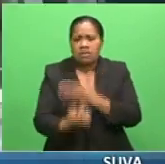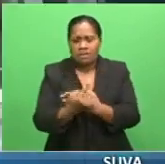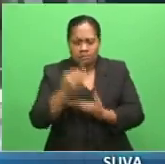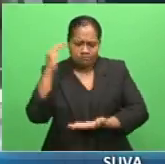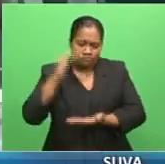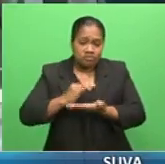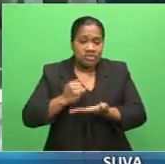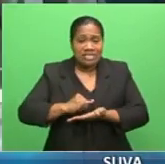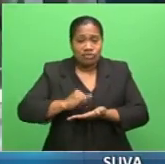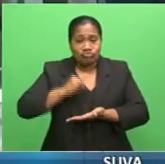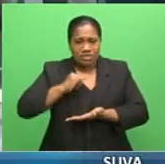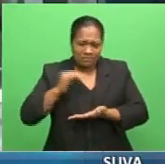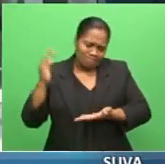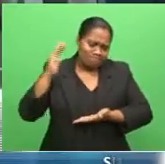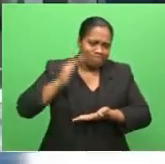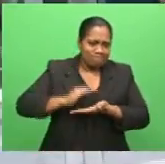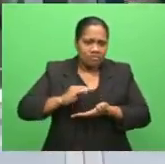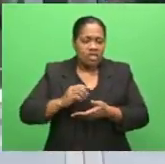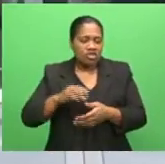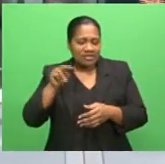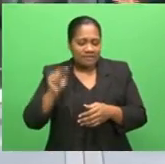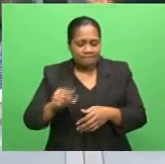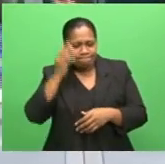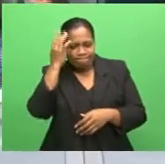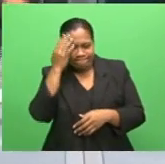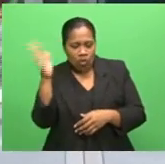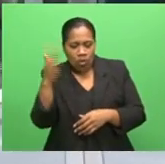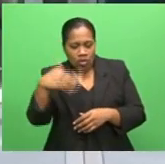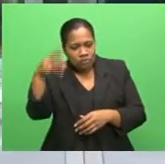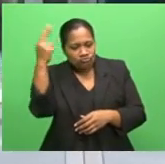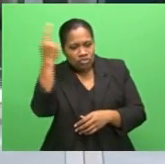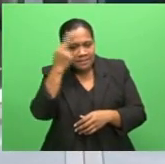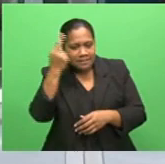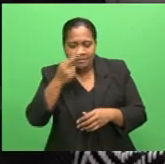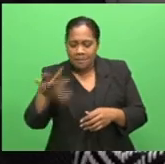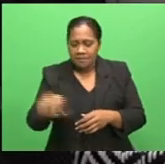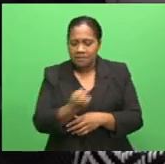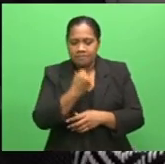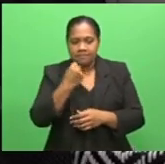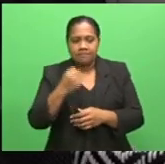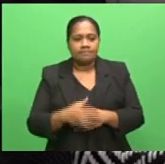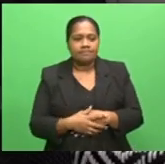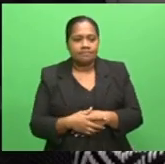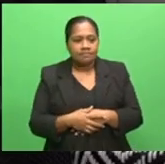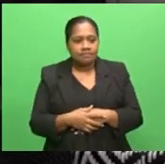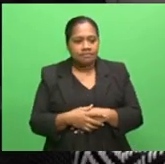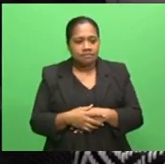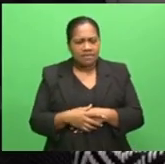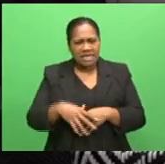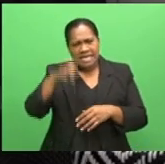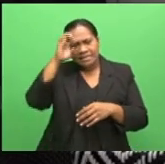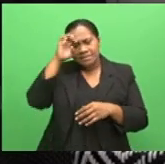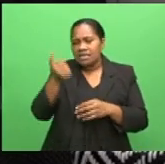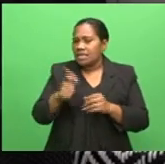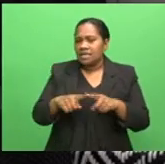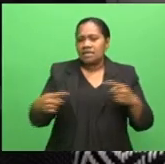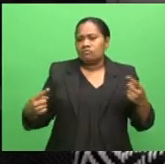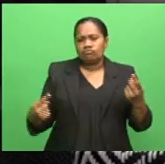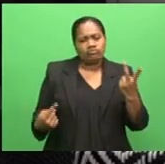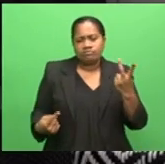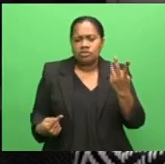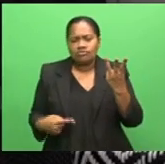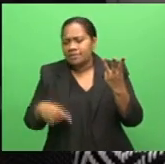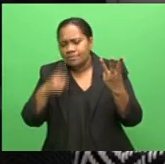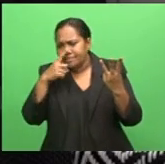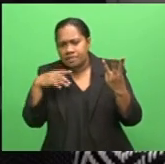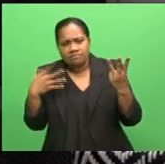Saud Minam says they need to consider all the risk factors. Expecting anything 2%, 3%, I can tell you right now, I